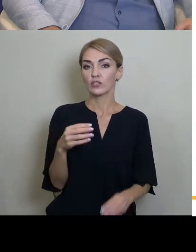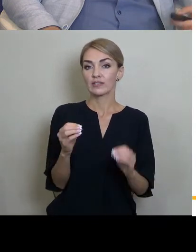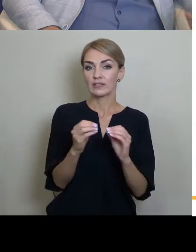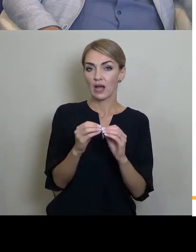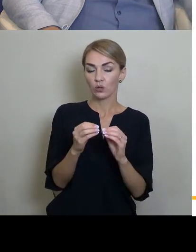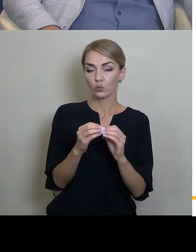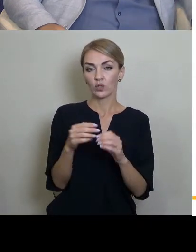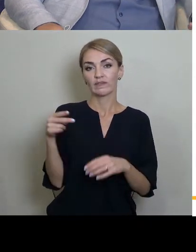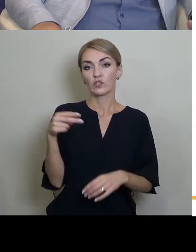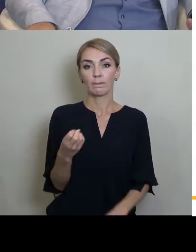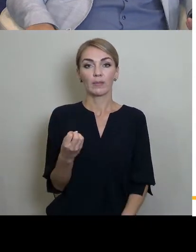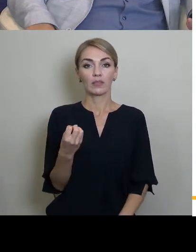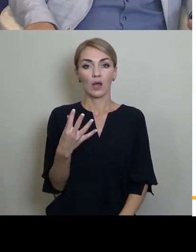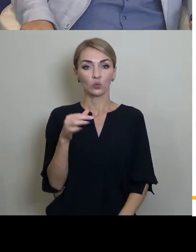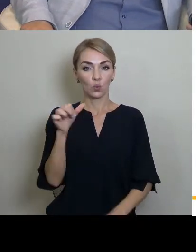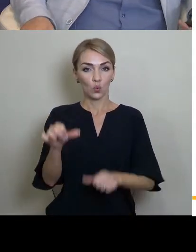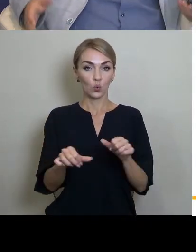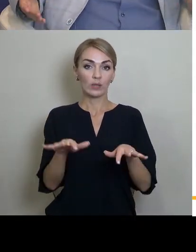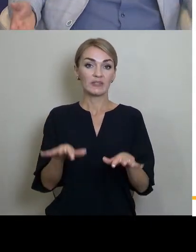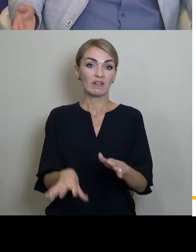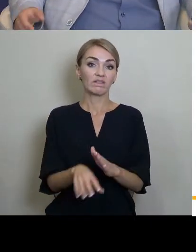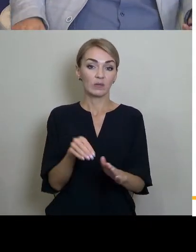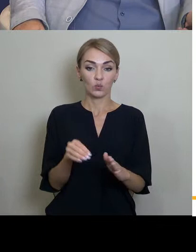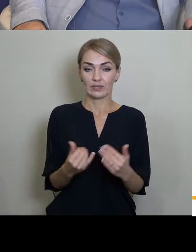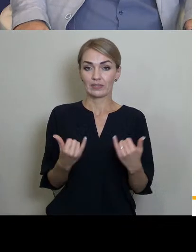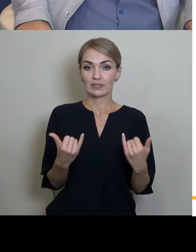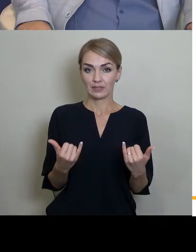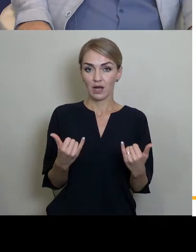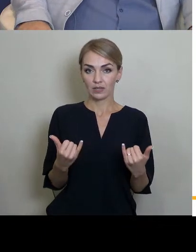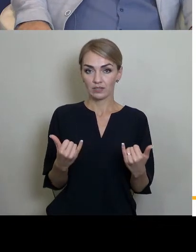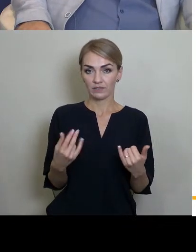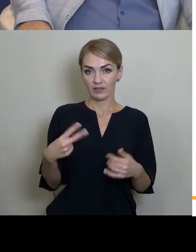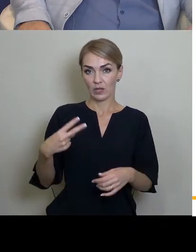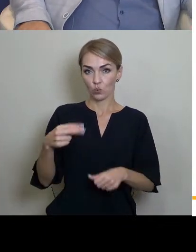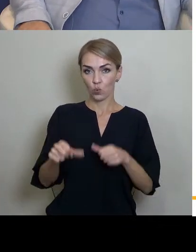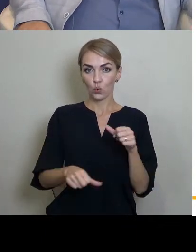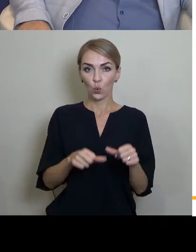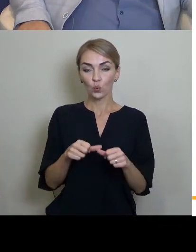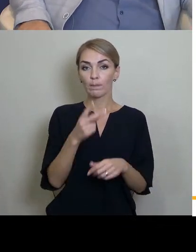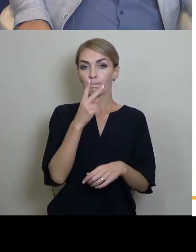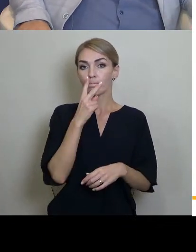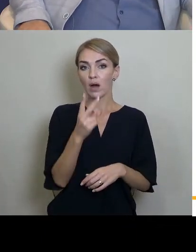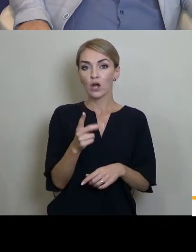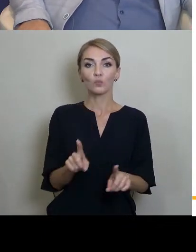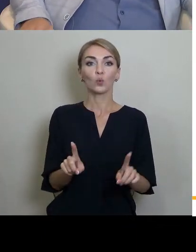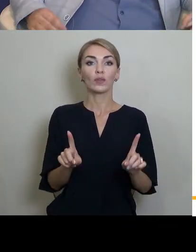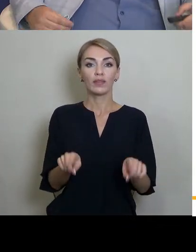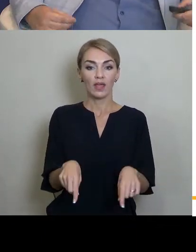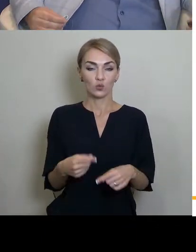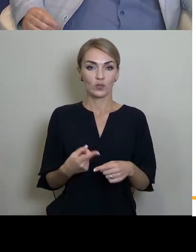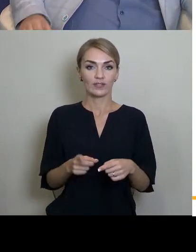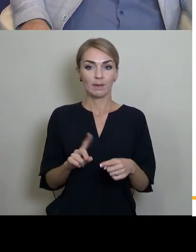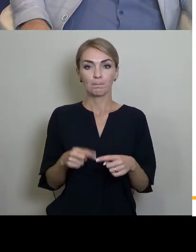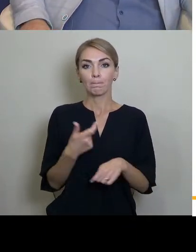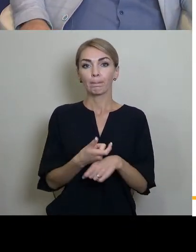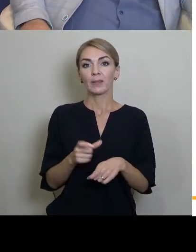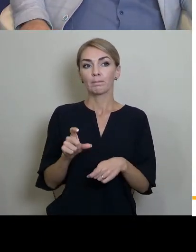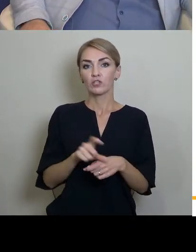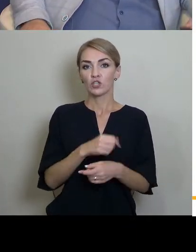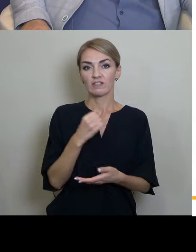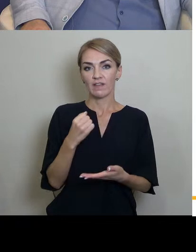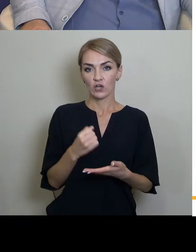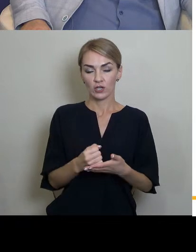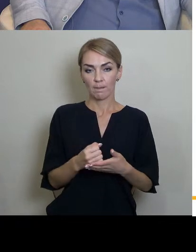local elections of 2010 and 2015 and local elections that are upcoming this year, we